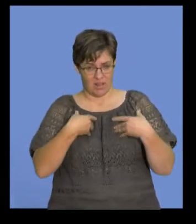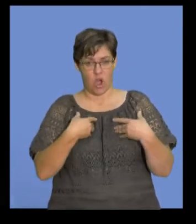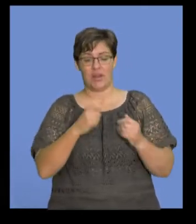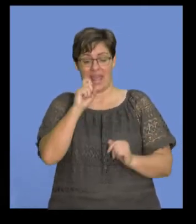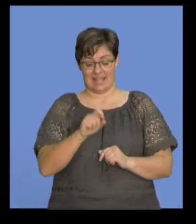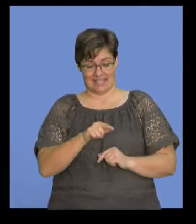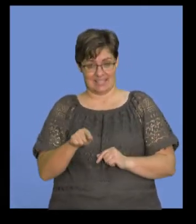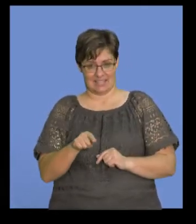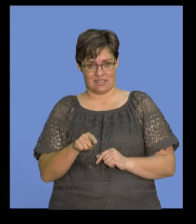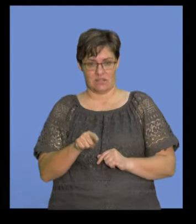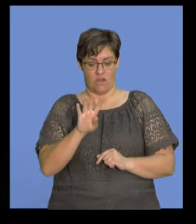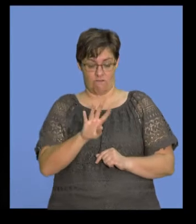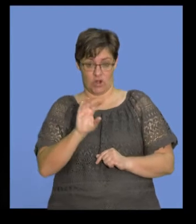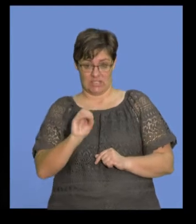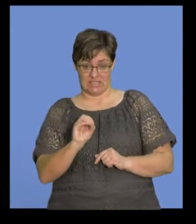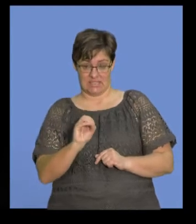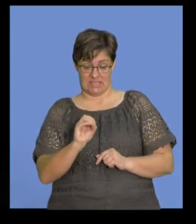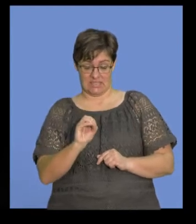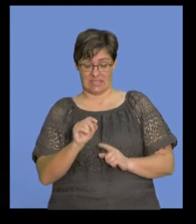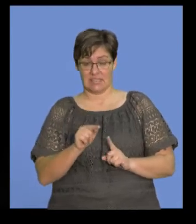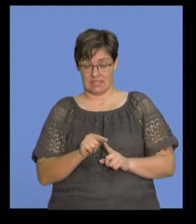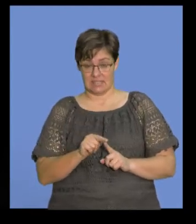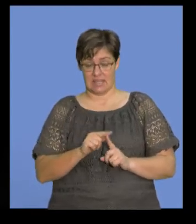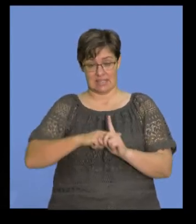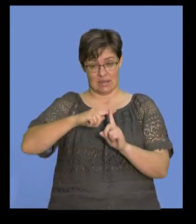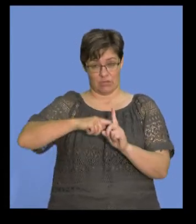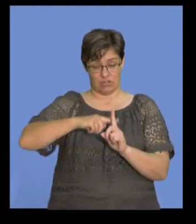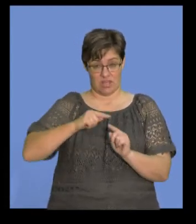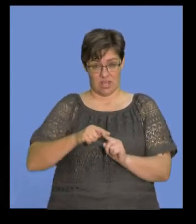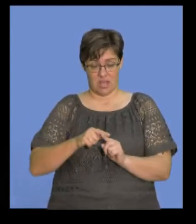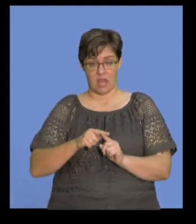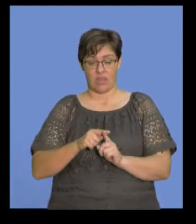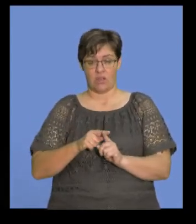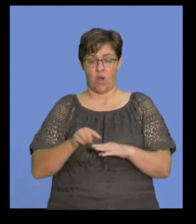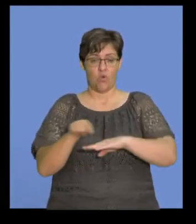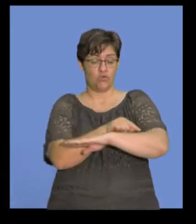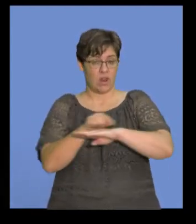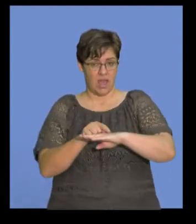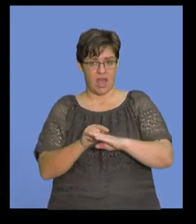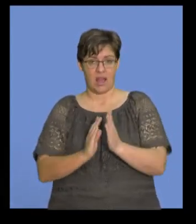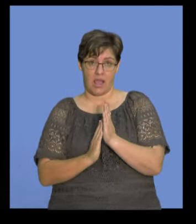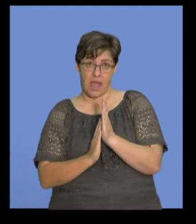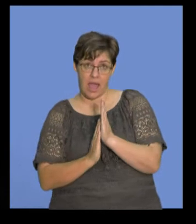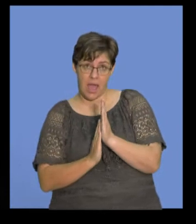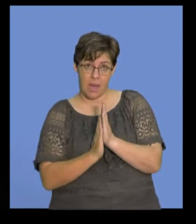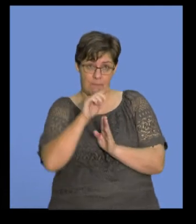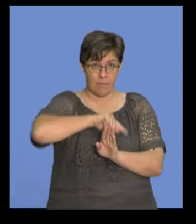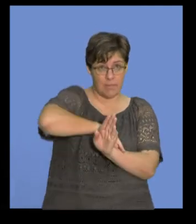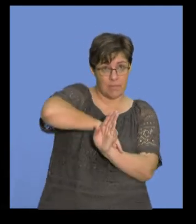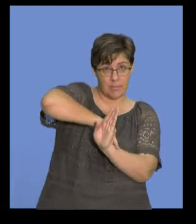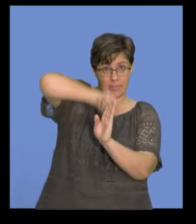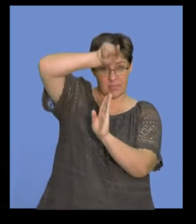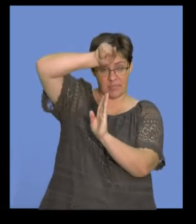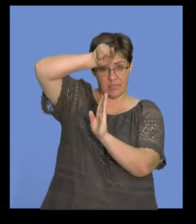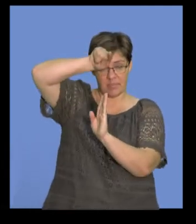the x-axis. So in this case, it's 40 degrees Celsius. You've got to use your ruler and draw a line vertically